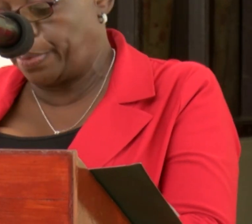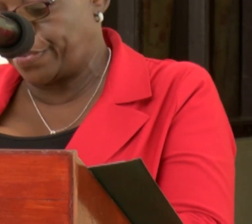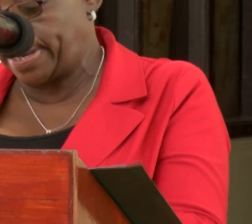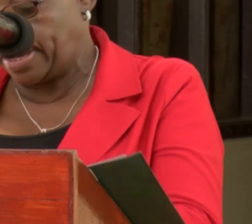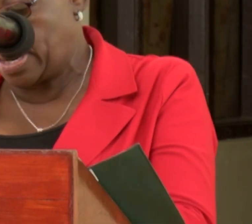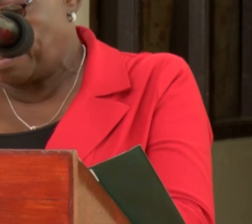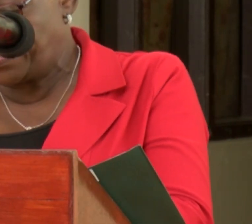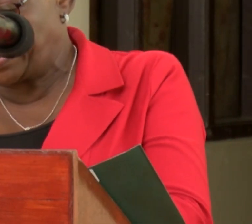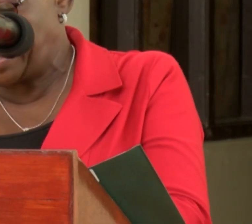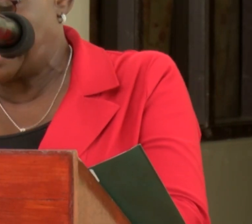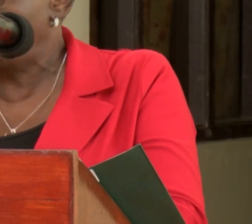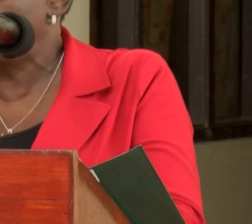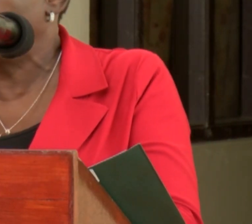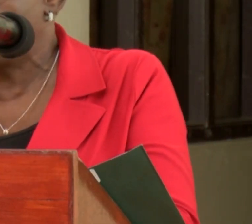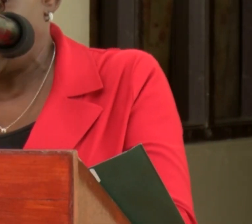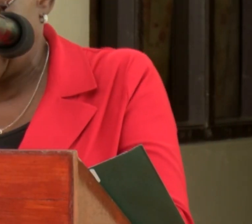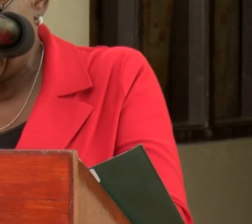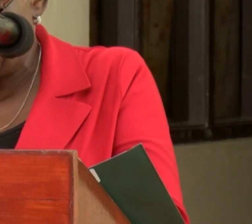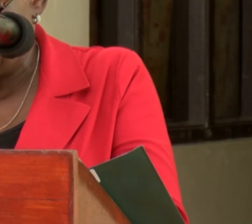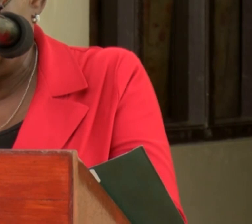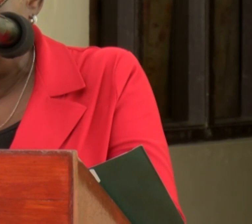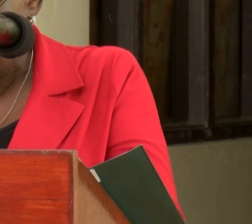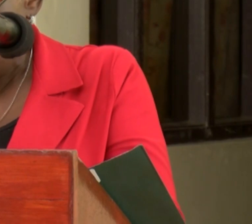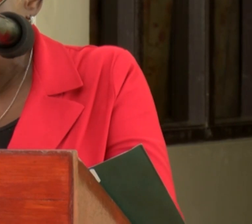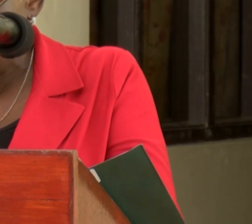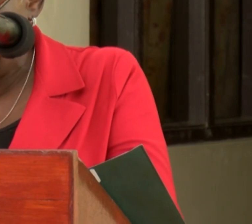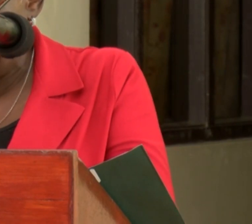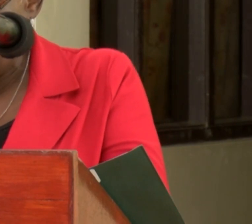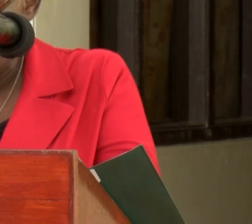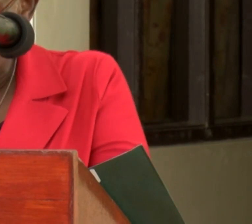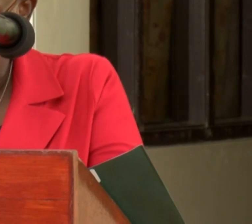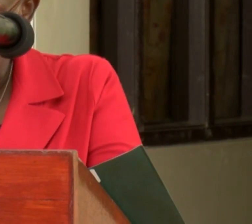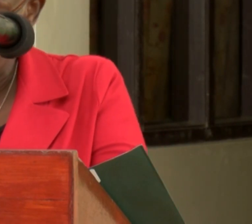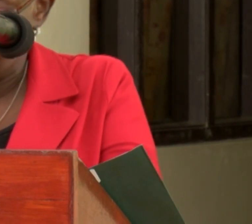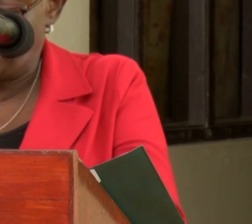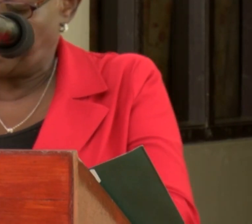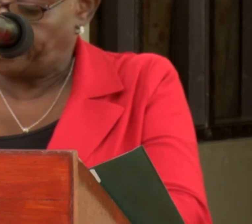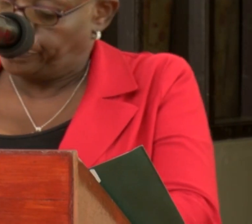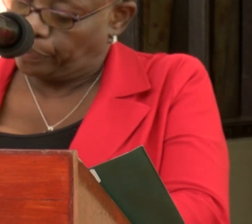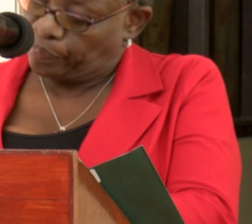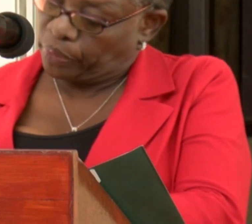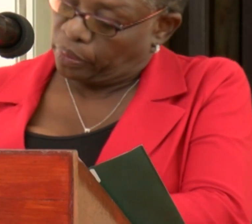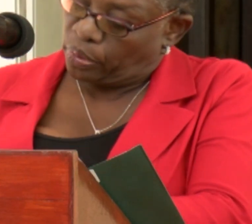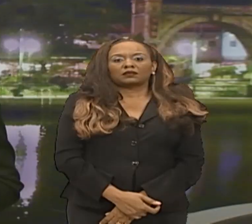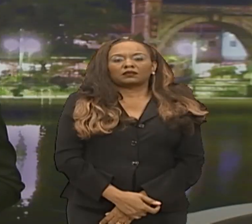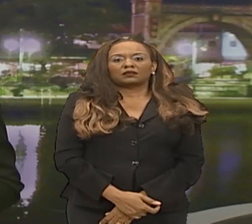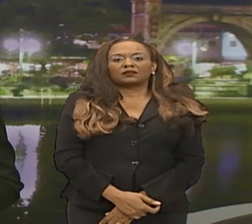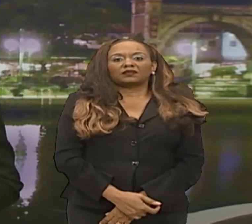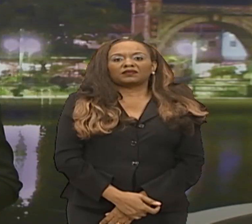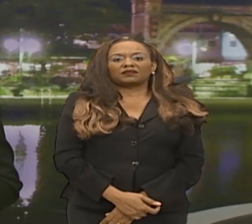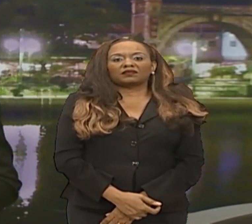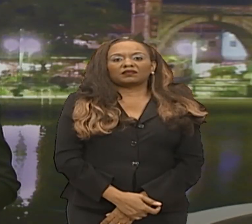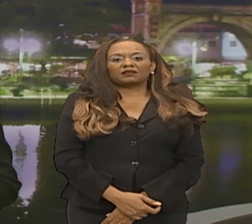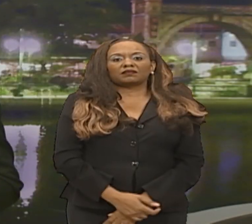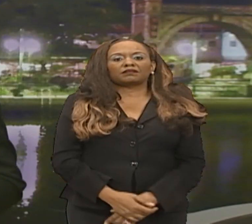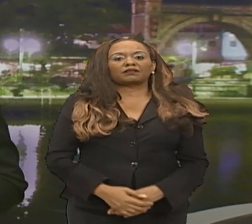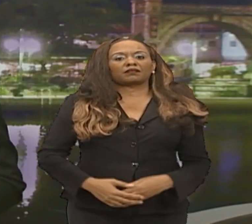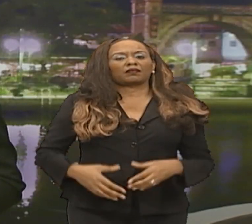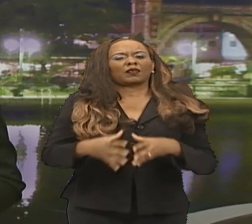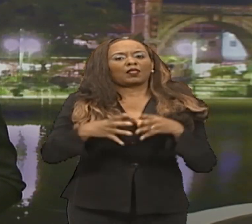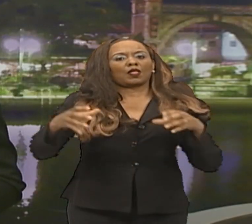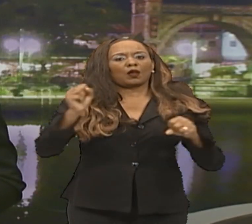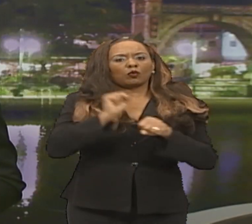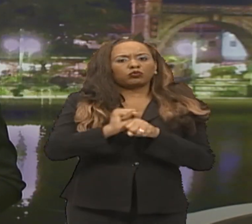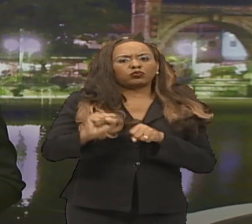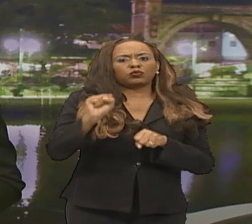while providing comfort and cheer to our elderly to learn about our history. In other news, the level of work